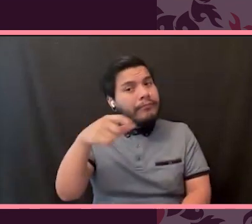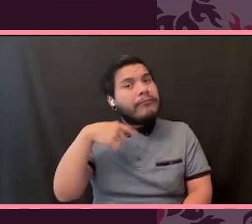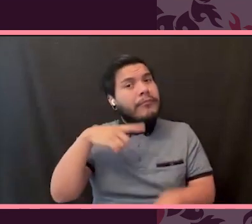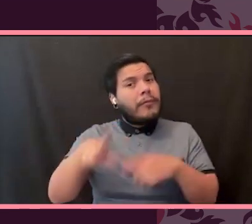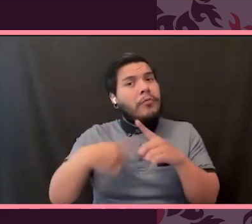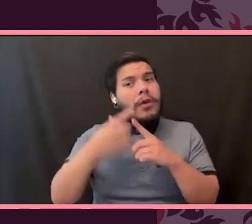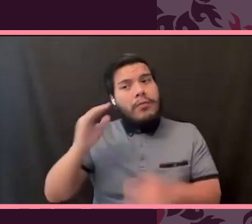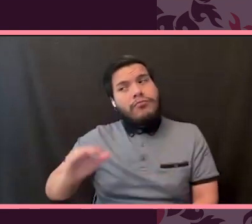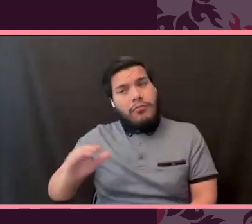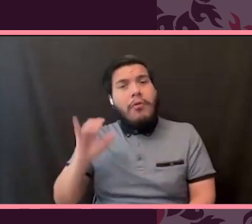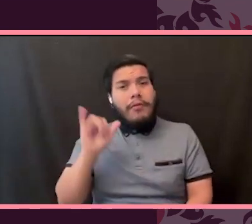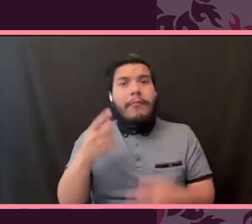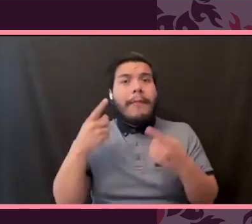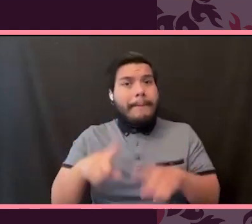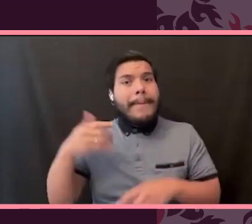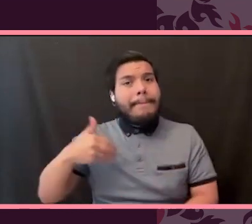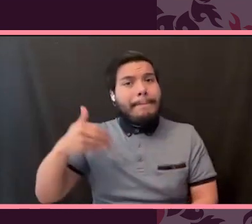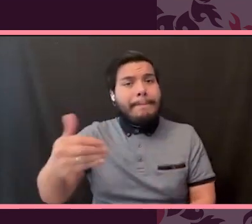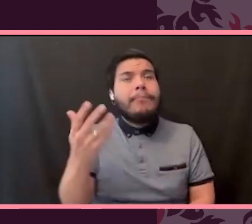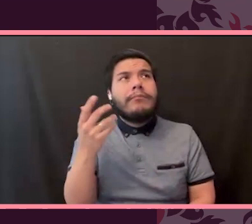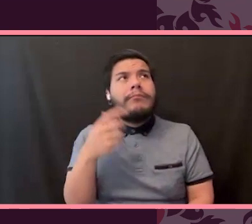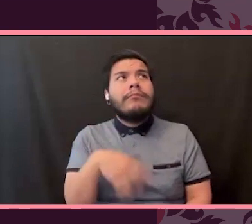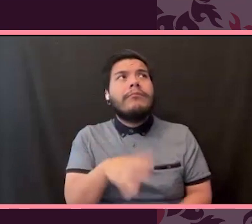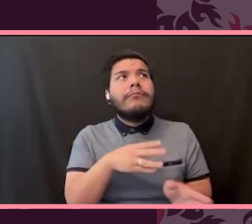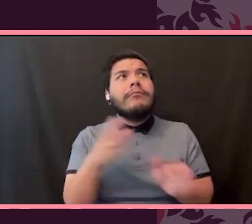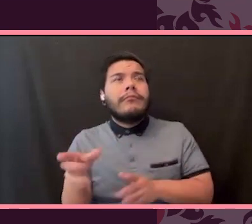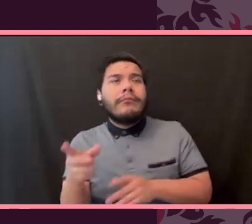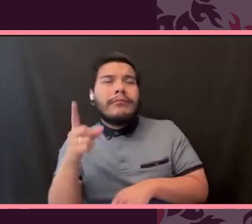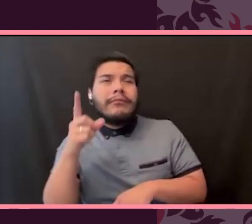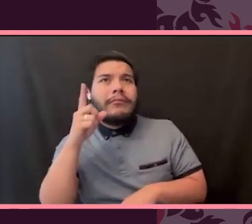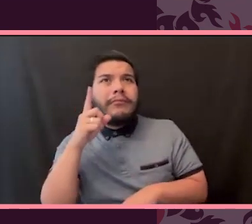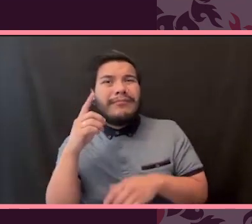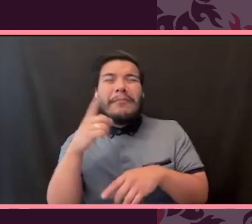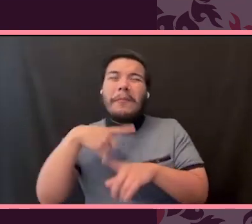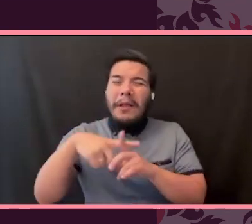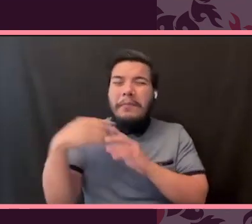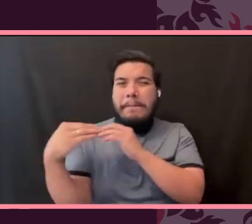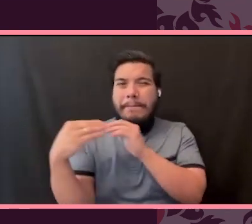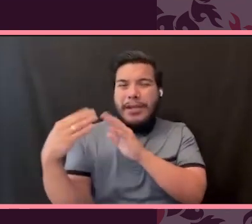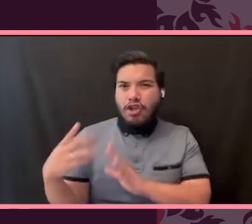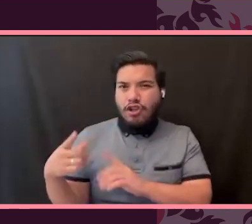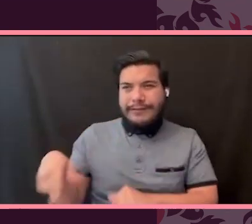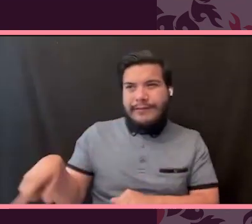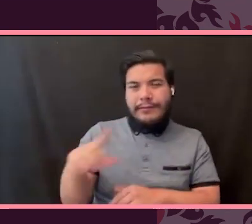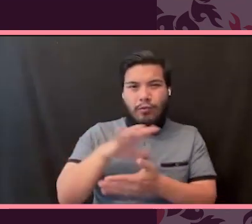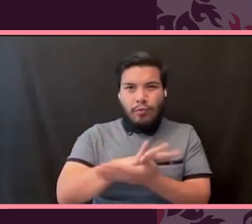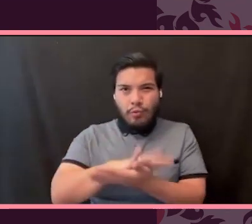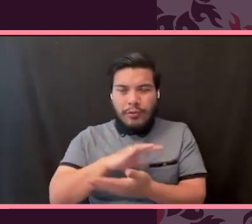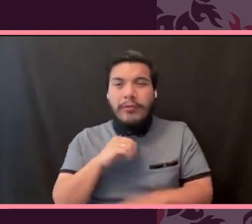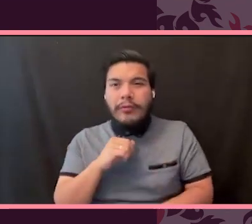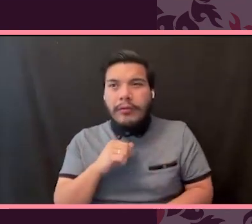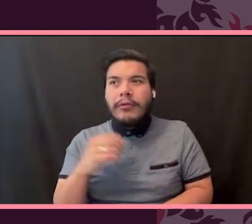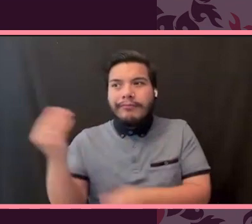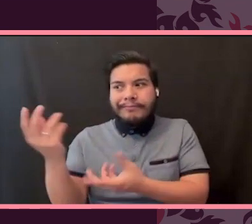that happened. And I think also, I guess, through peers at my school, that I got feedback